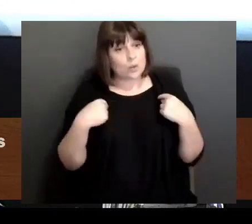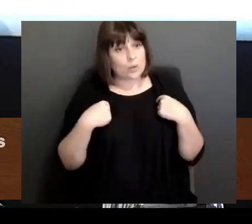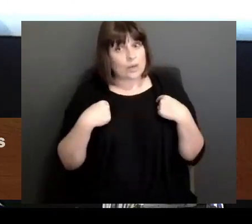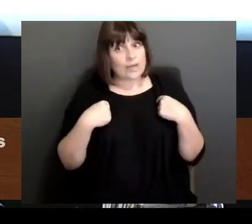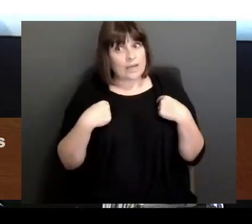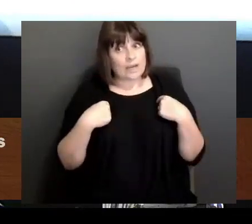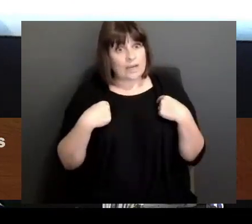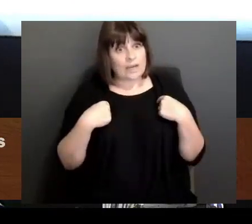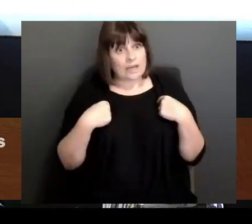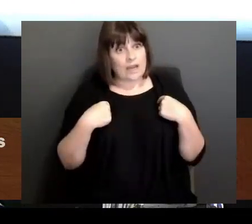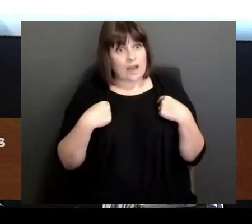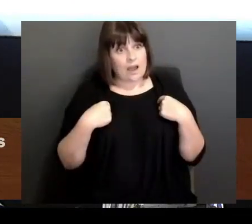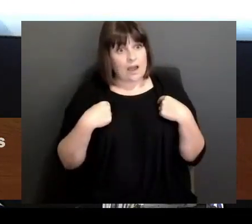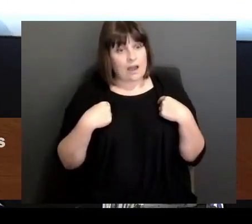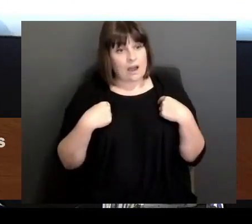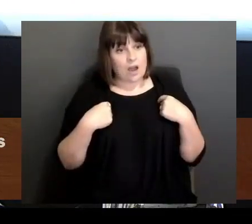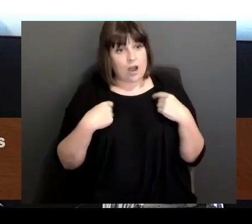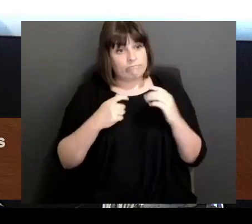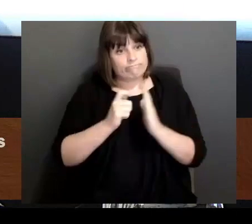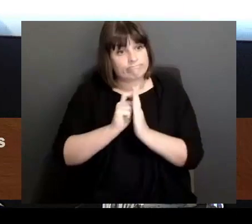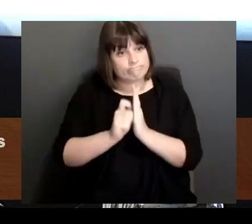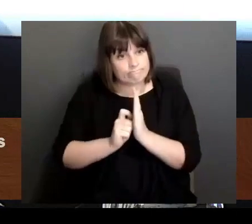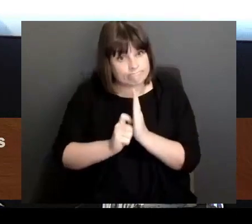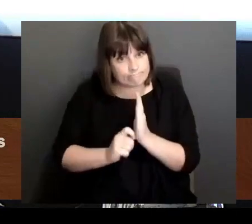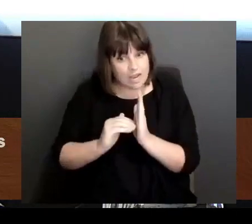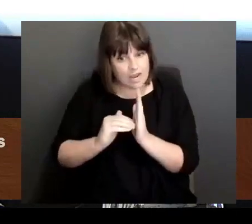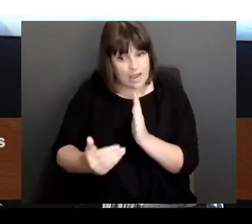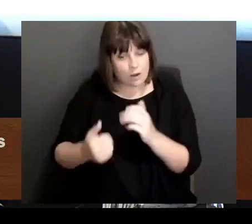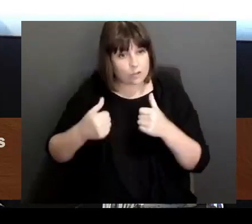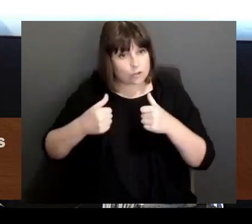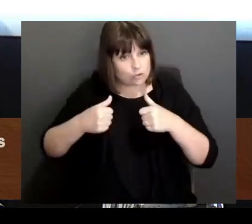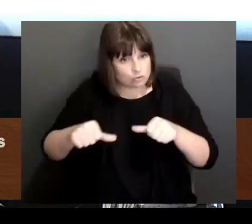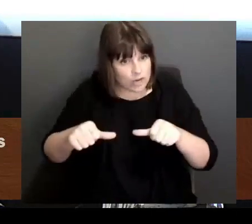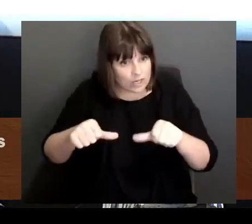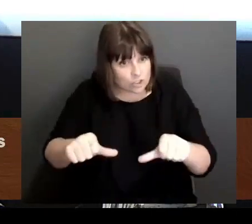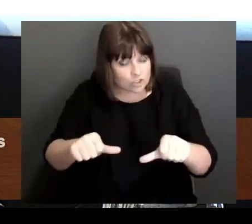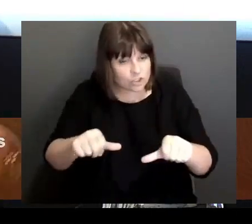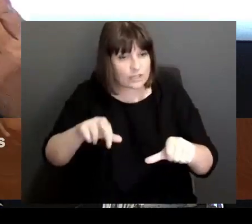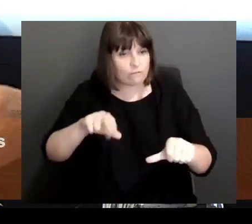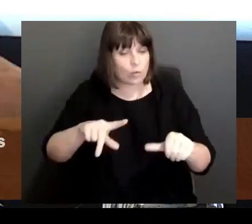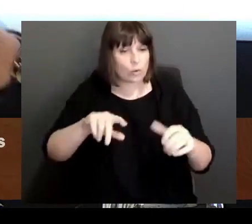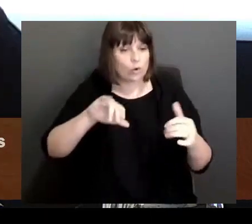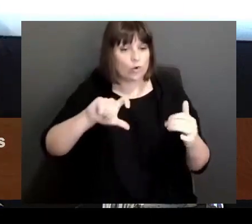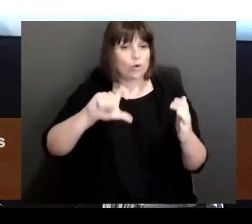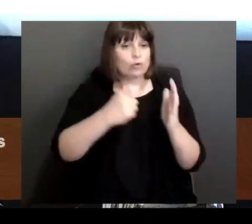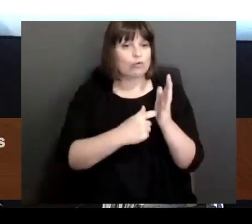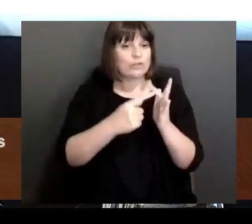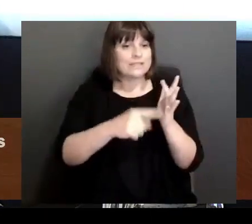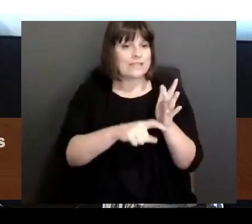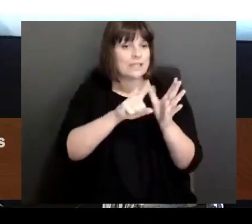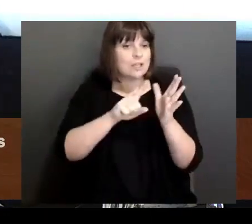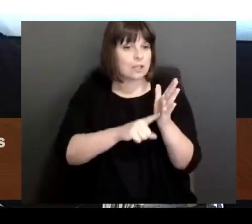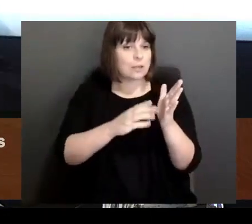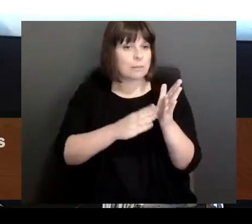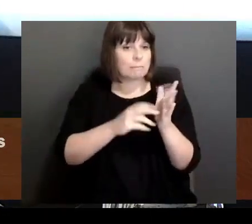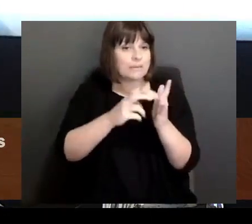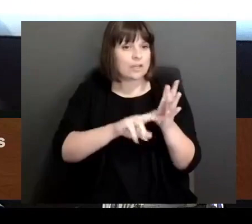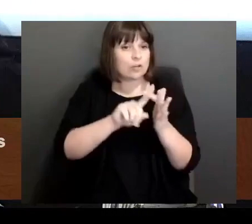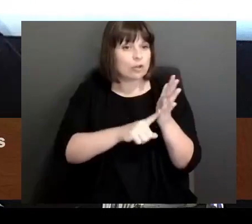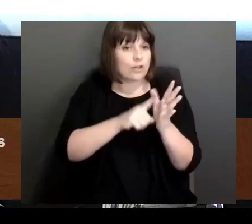now, which is a strategy for critical minerals, and critical minerals is obviously a future-looking